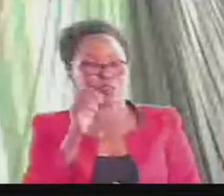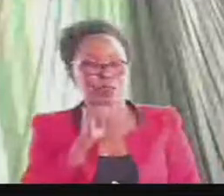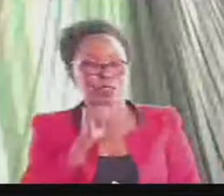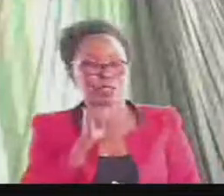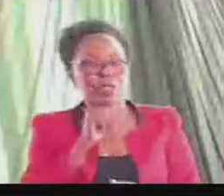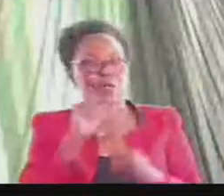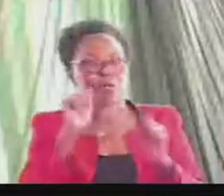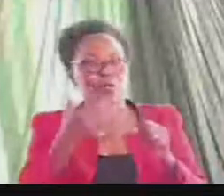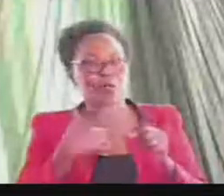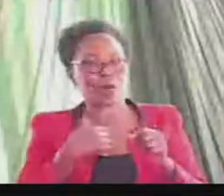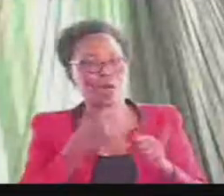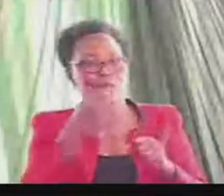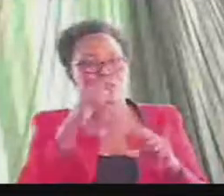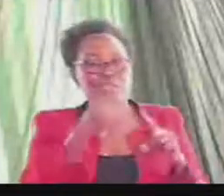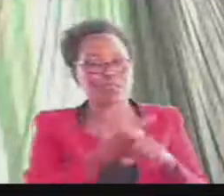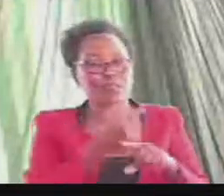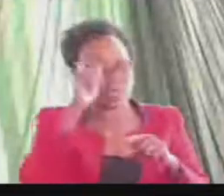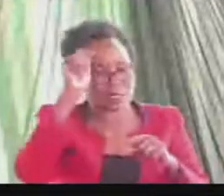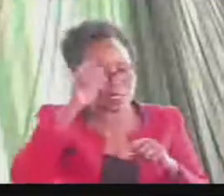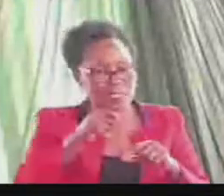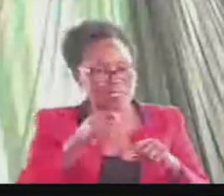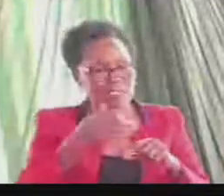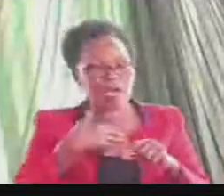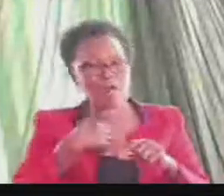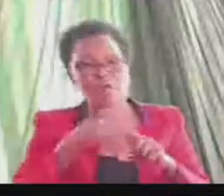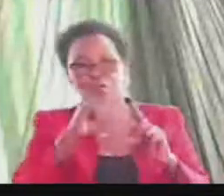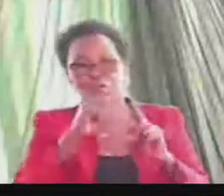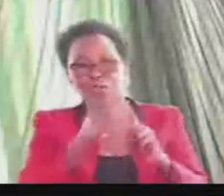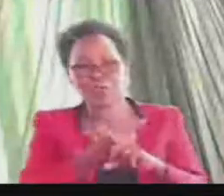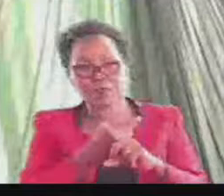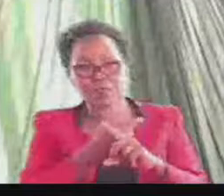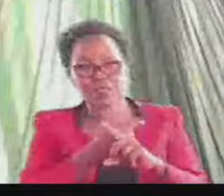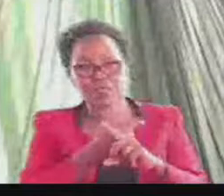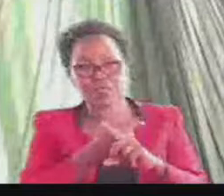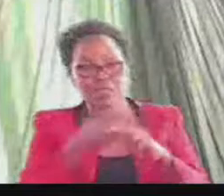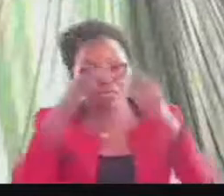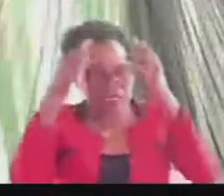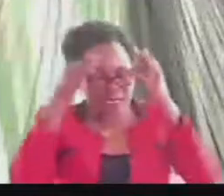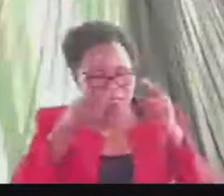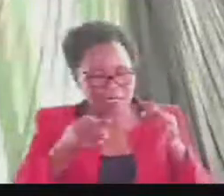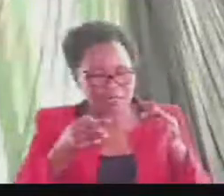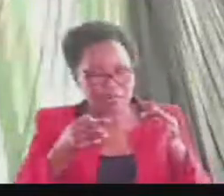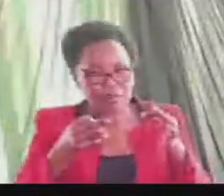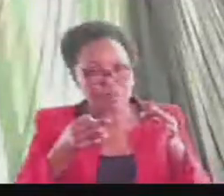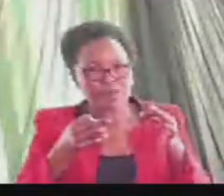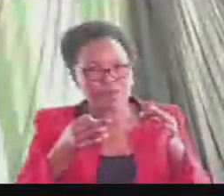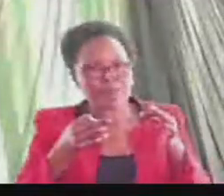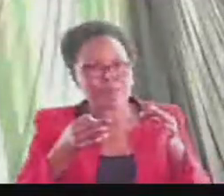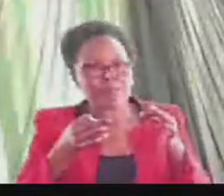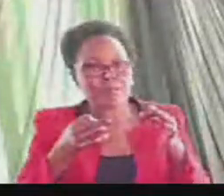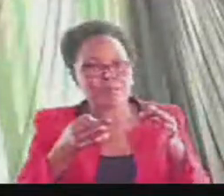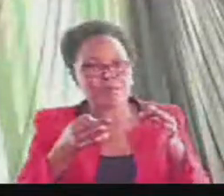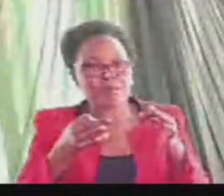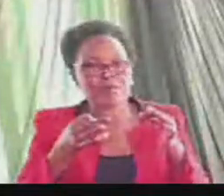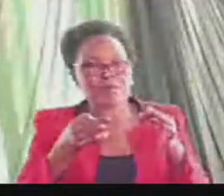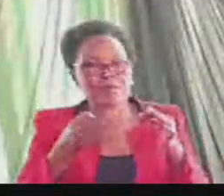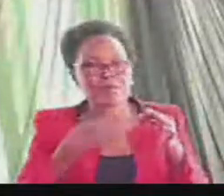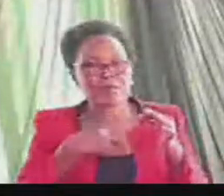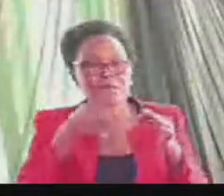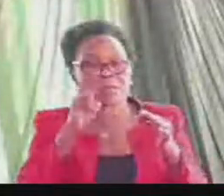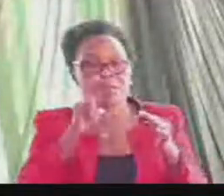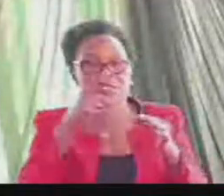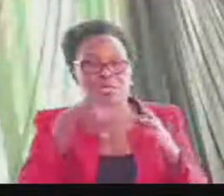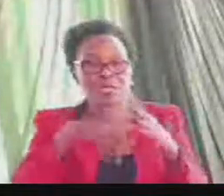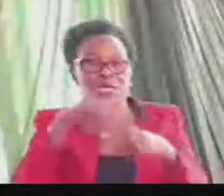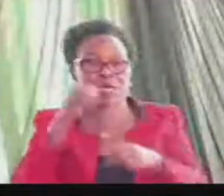conclusions, or even sometimes, and this is something that I've seen as a practitioner, for instance, in a employment court,